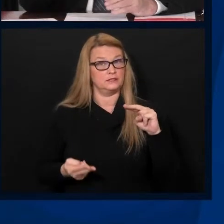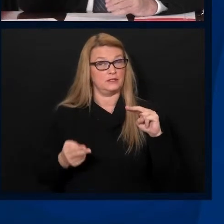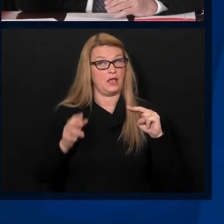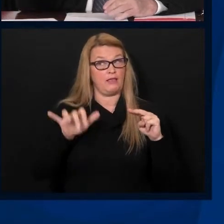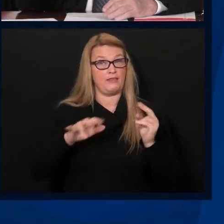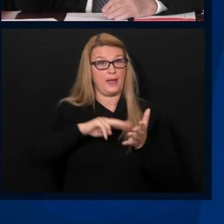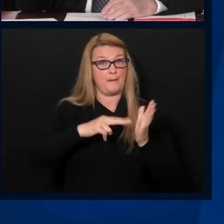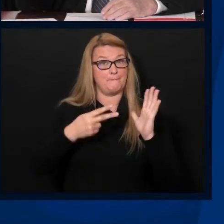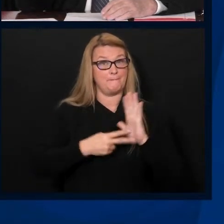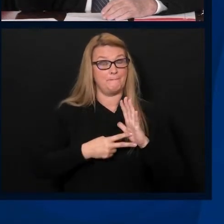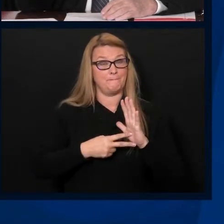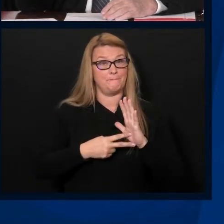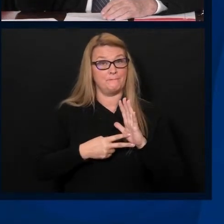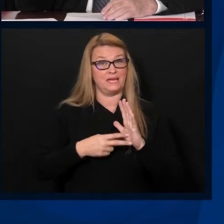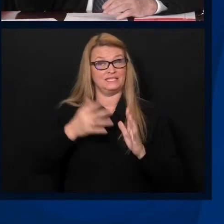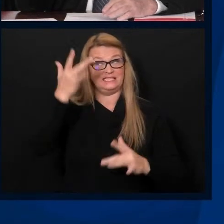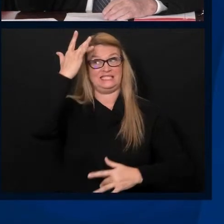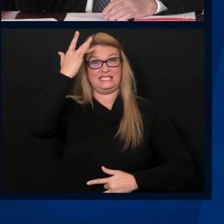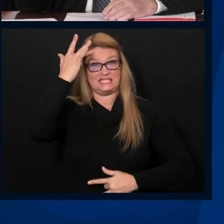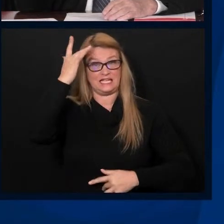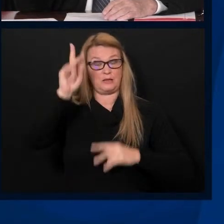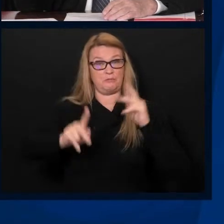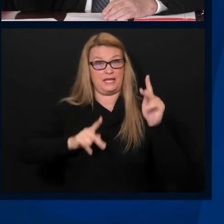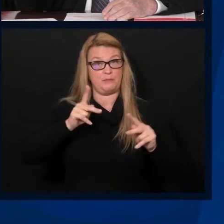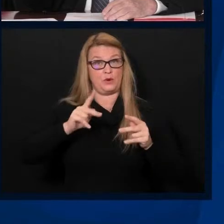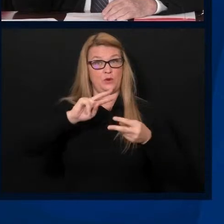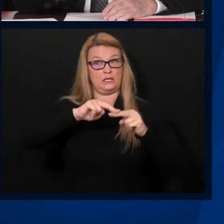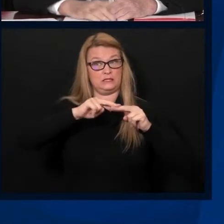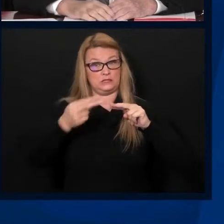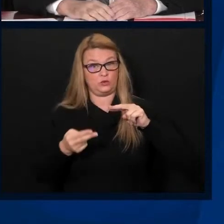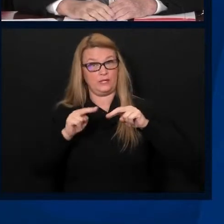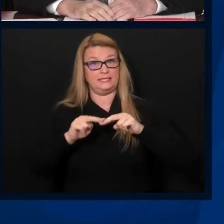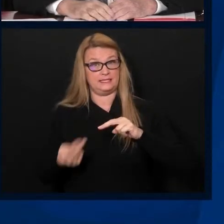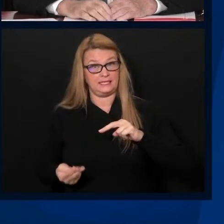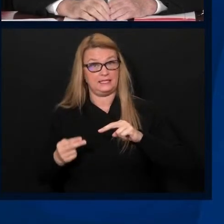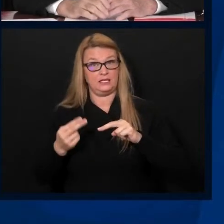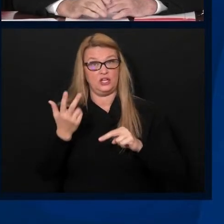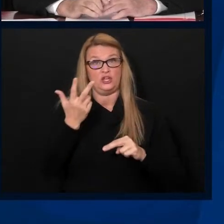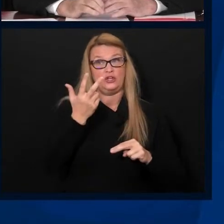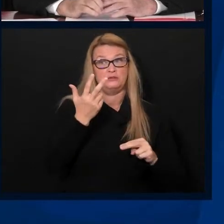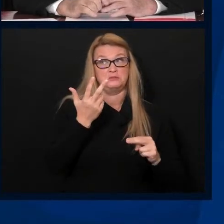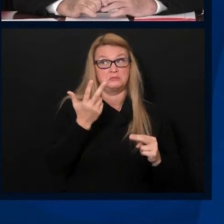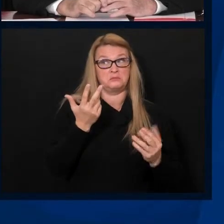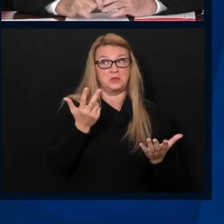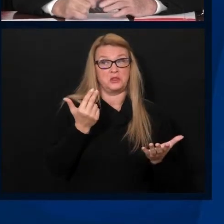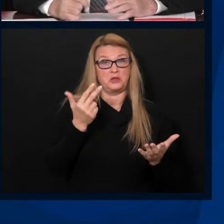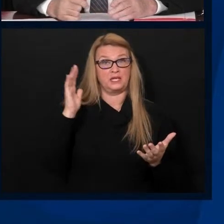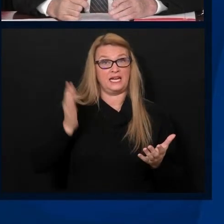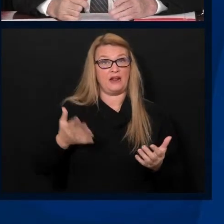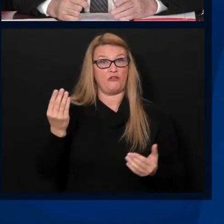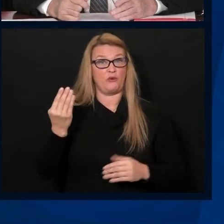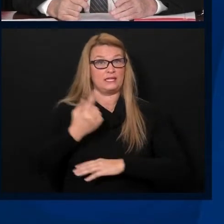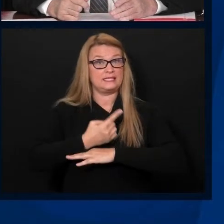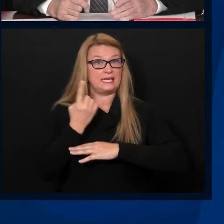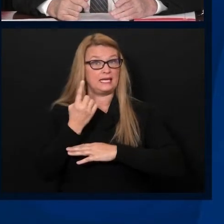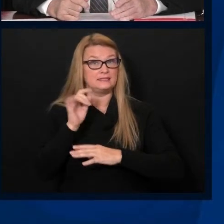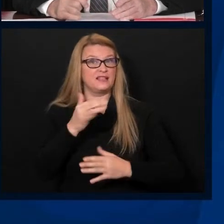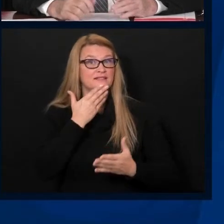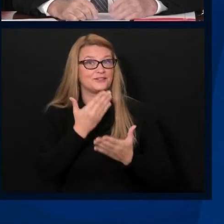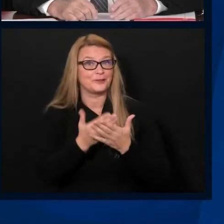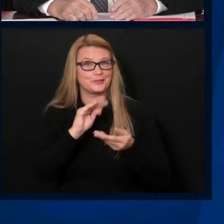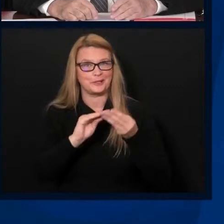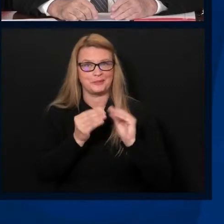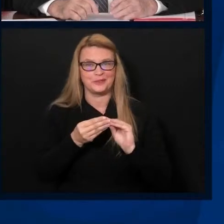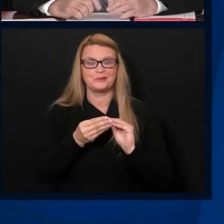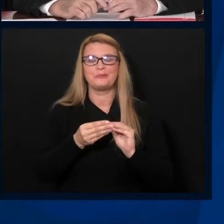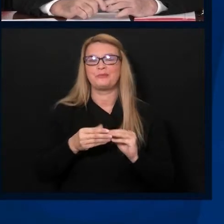means the number of active sick people have decreased 13 out of the last 14 days. That's good. That's